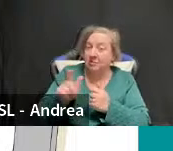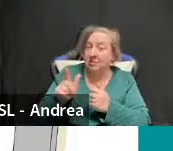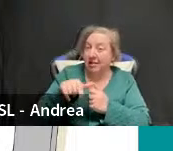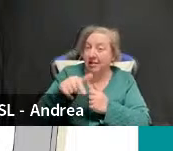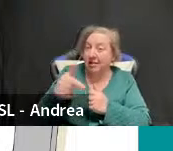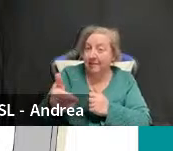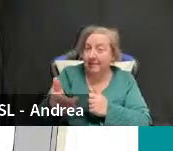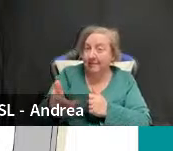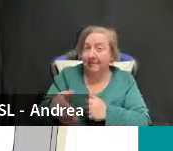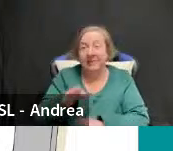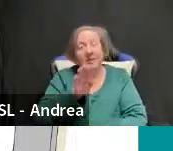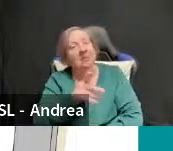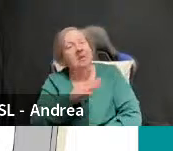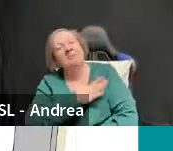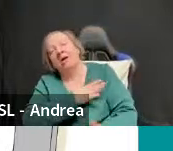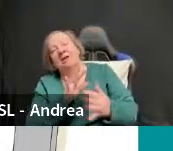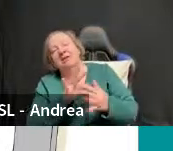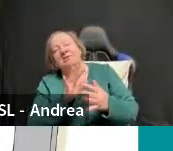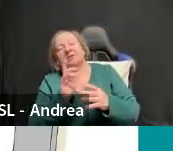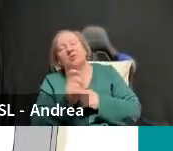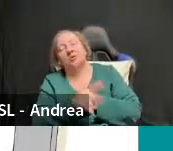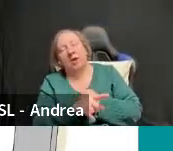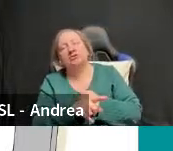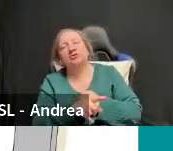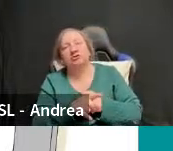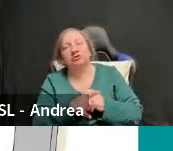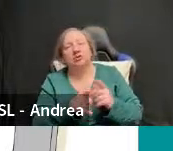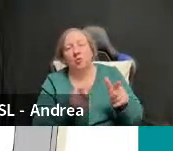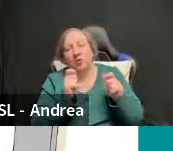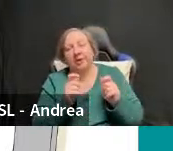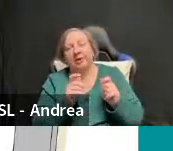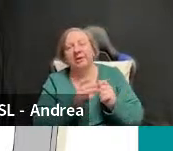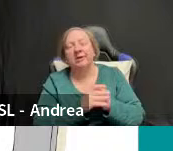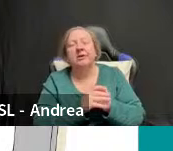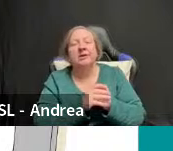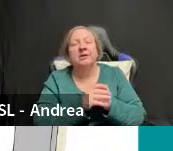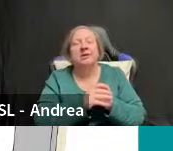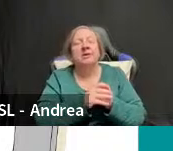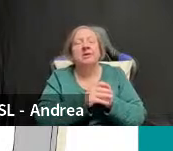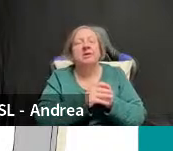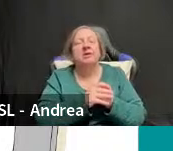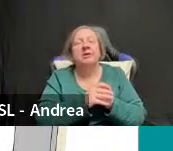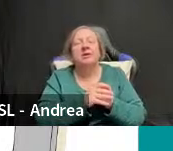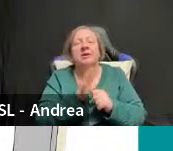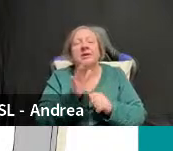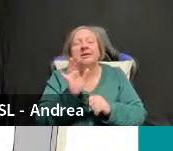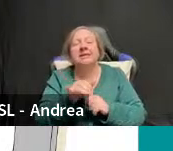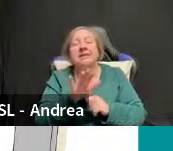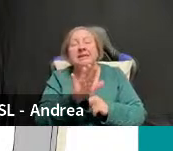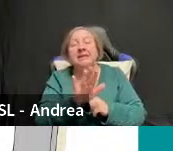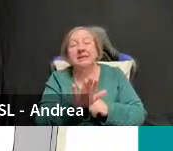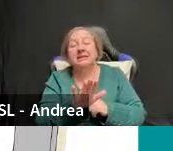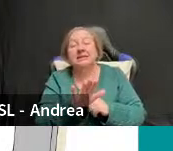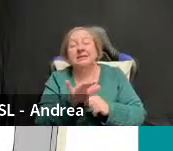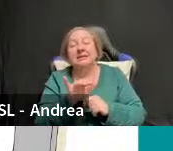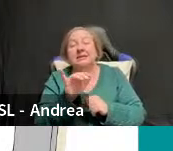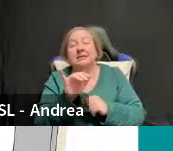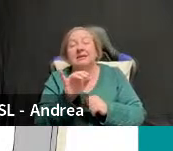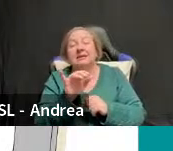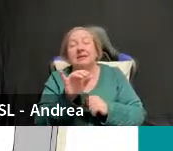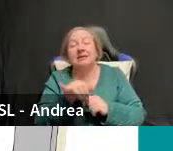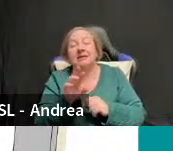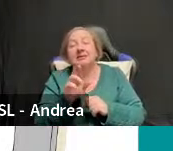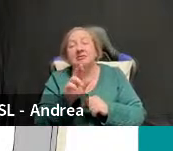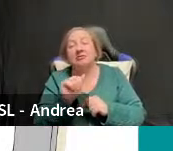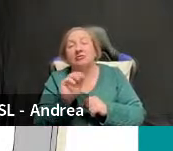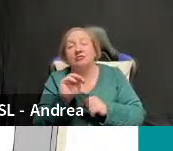Yeah, mine's a comment. I mean, a question would be quick. Is this, are these ramps